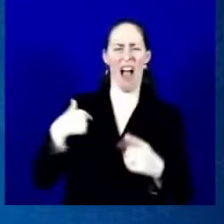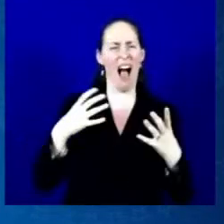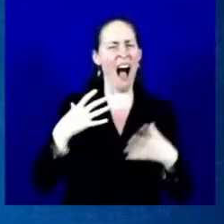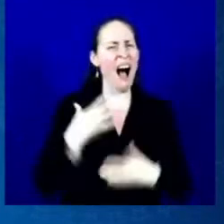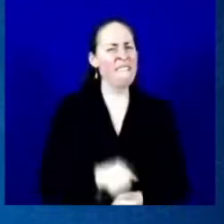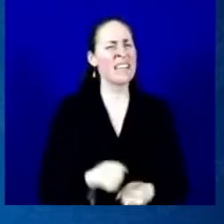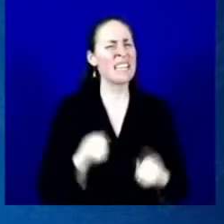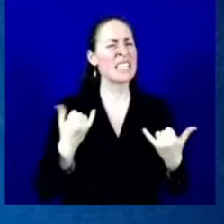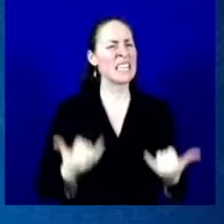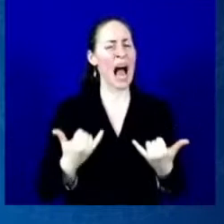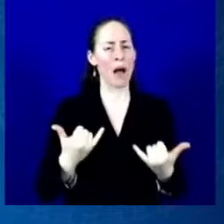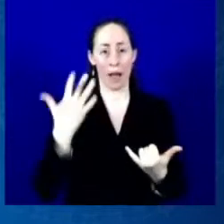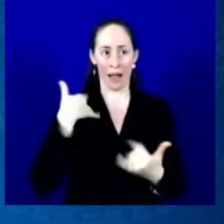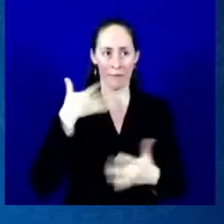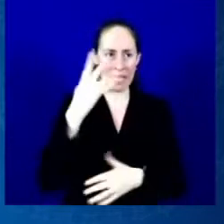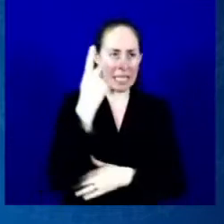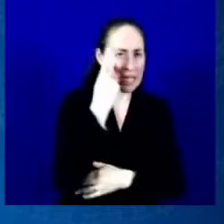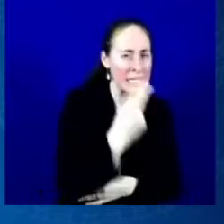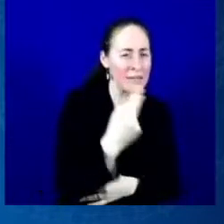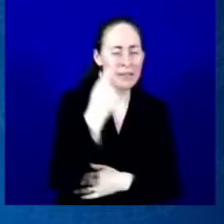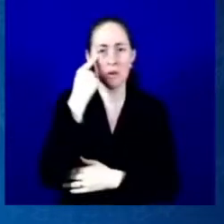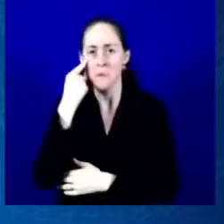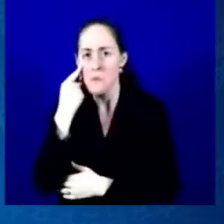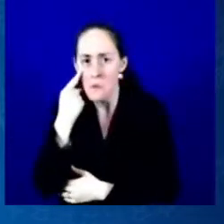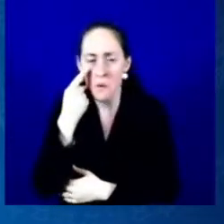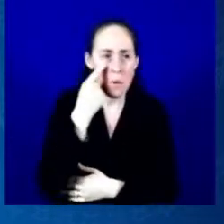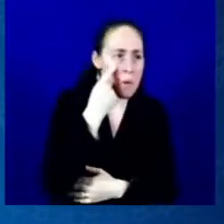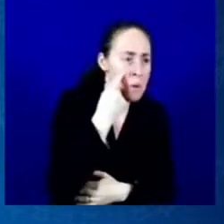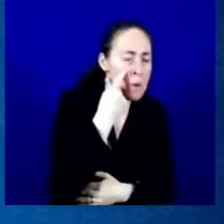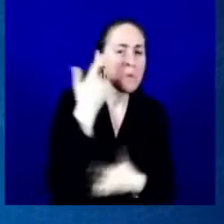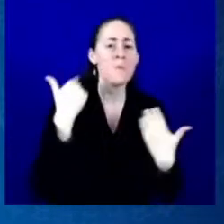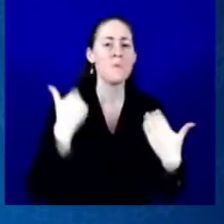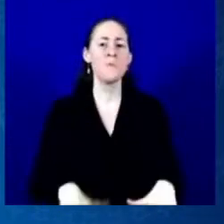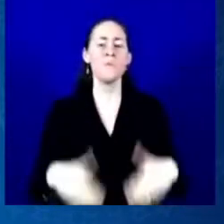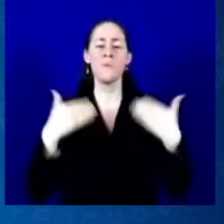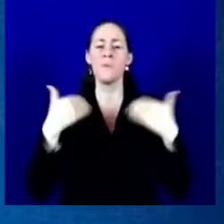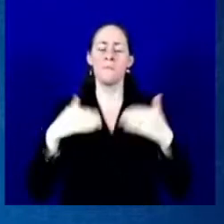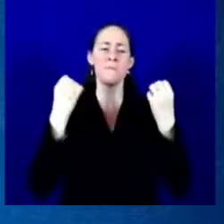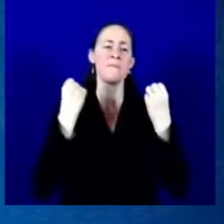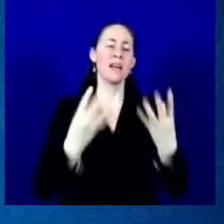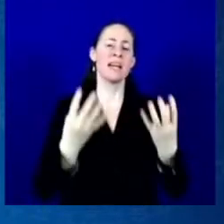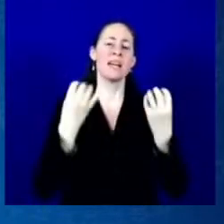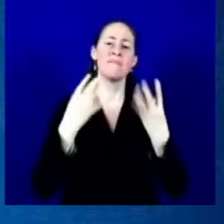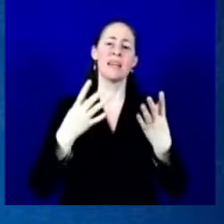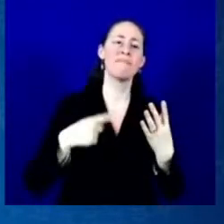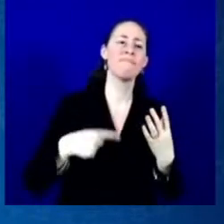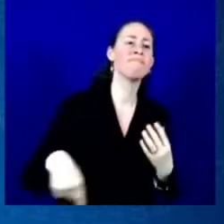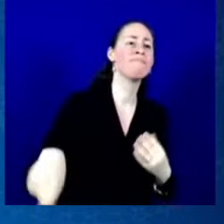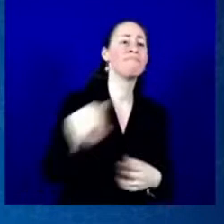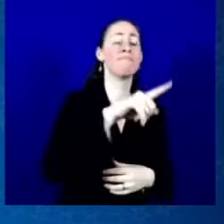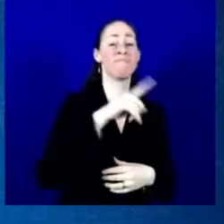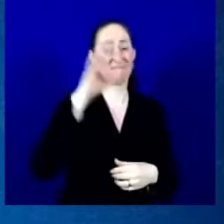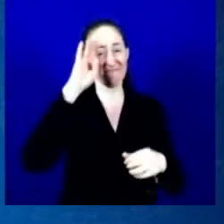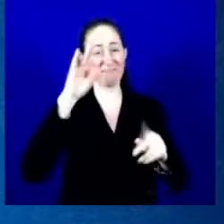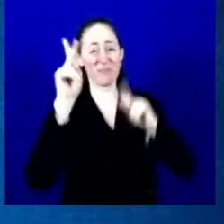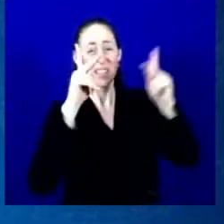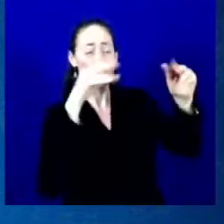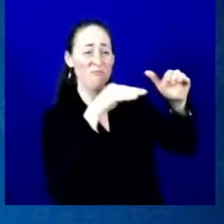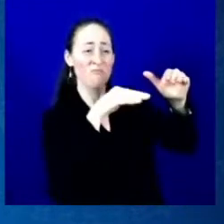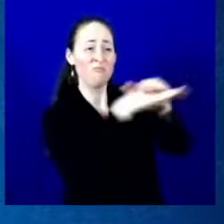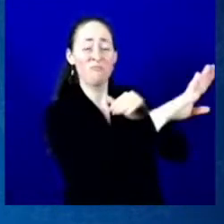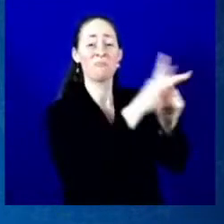American people. We've stared into the abyss of insurrection and autocracy, pandemic and